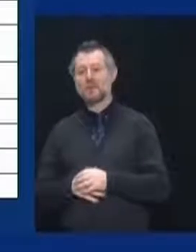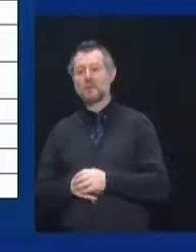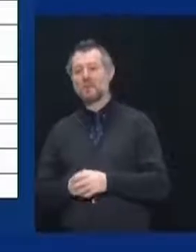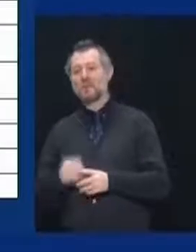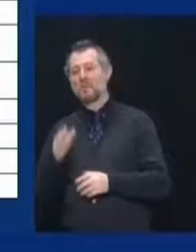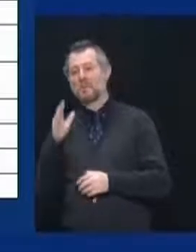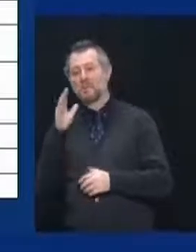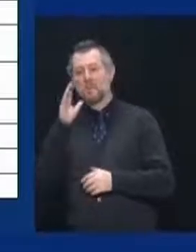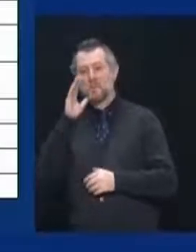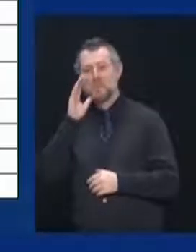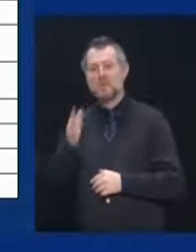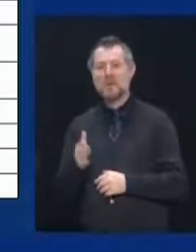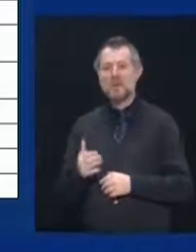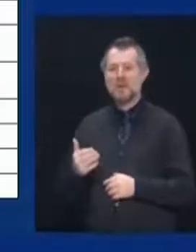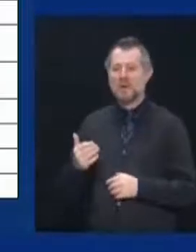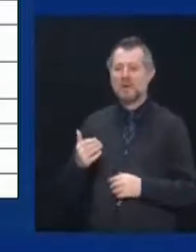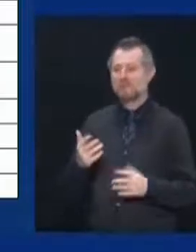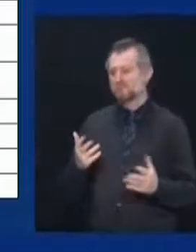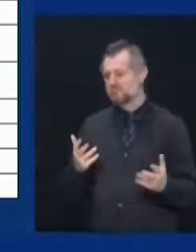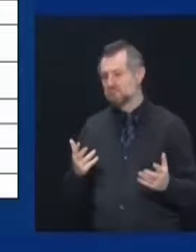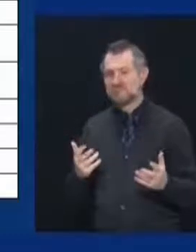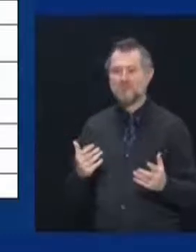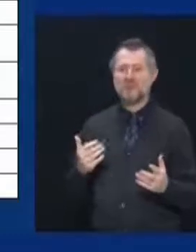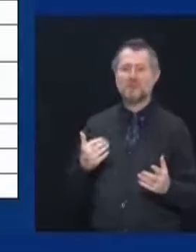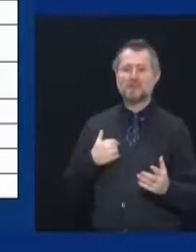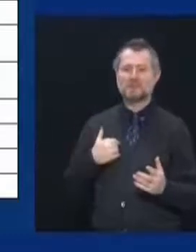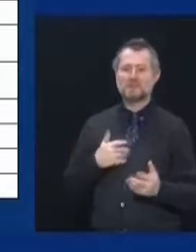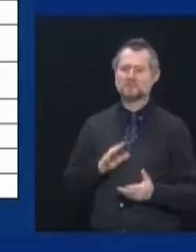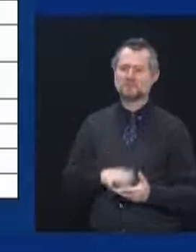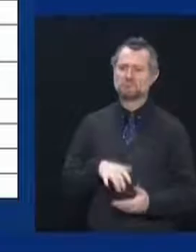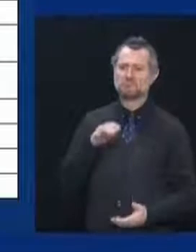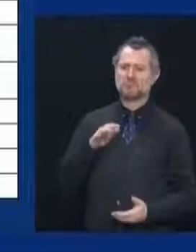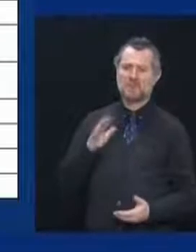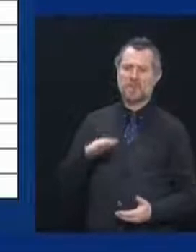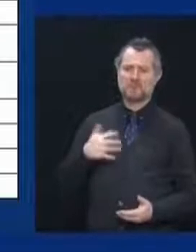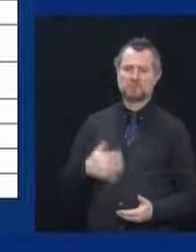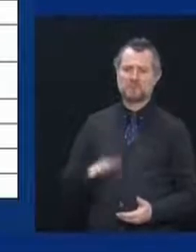have a backlog of unused inventory.